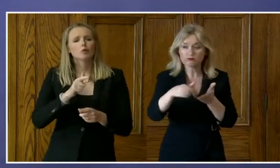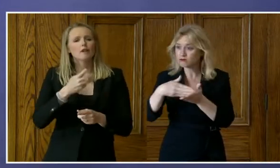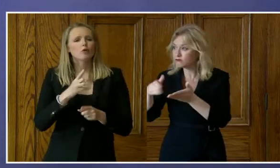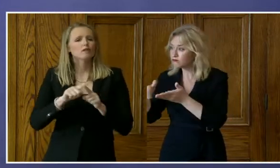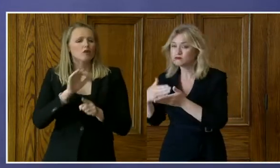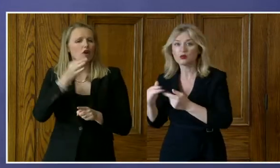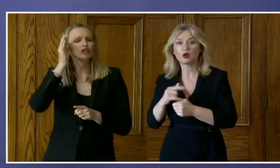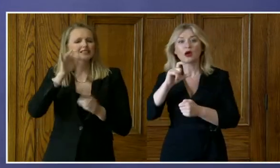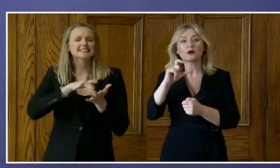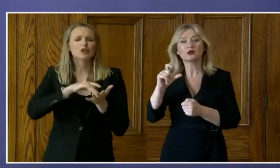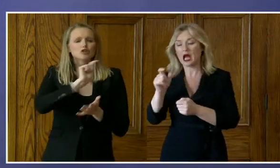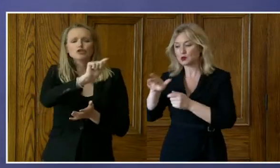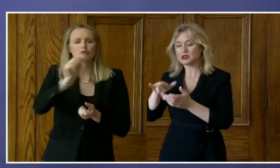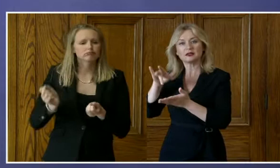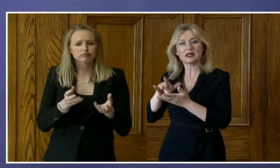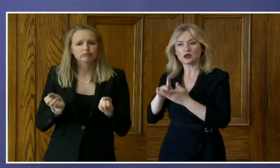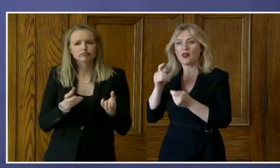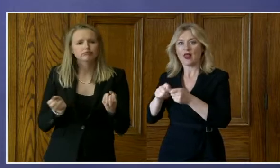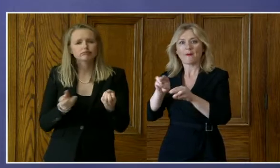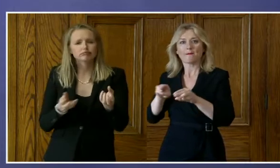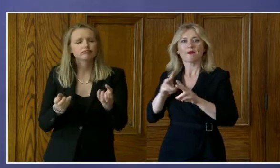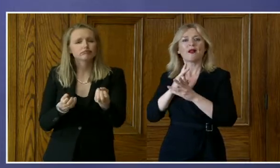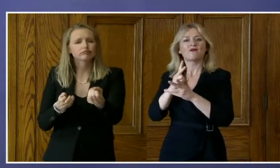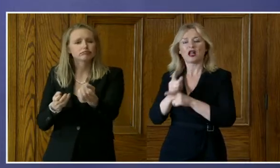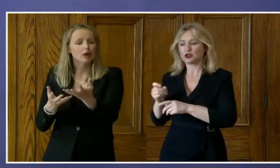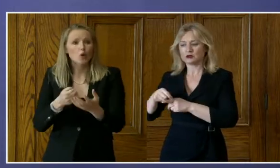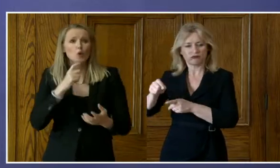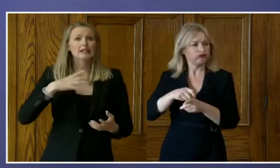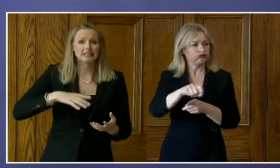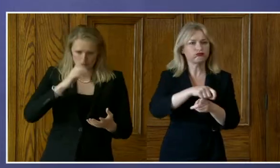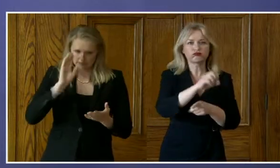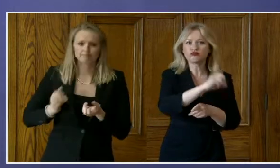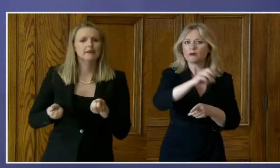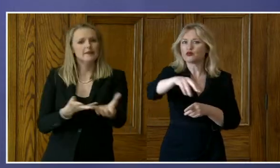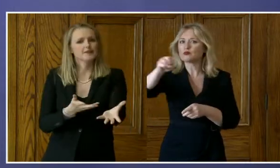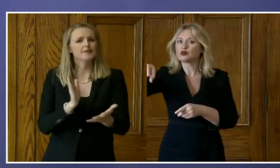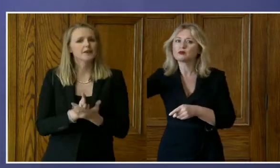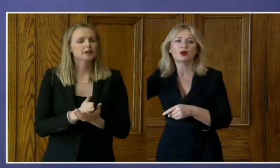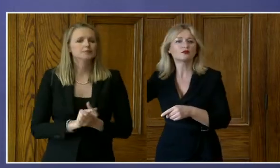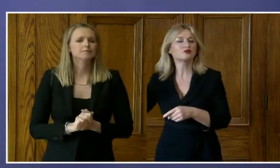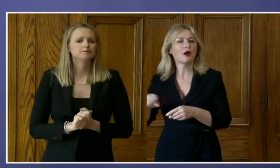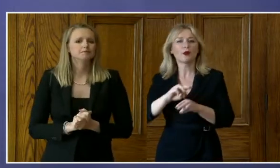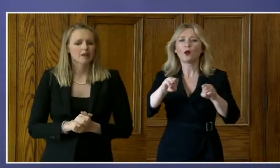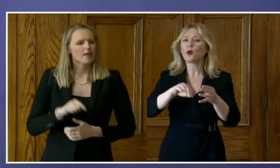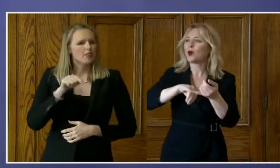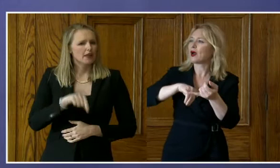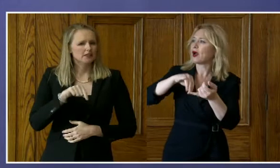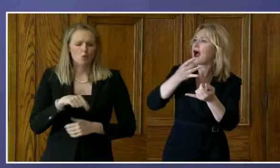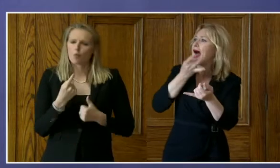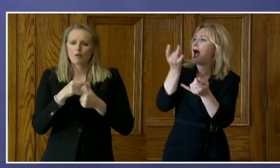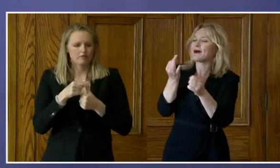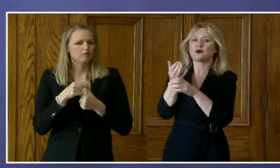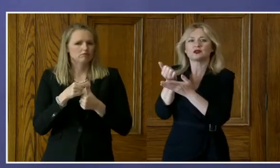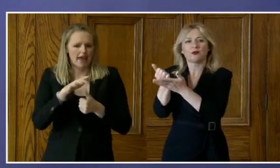centres, and onwards to people who have requested that support. This is one part of a broader food